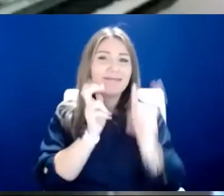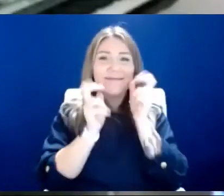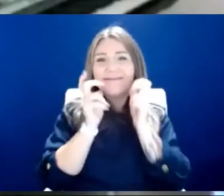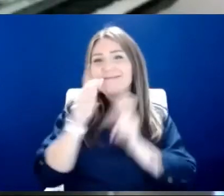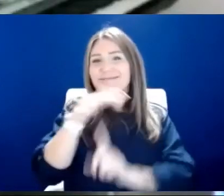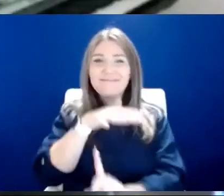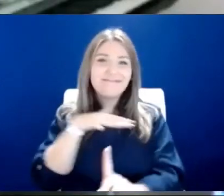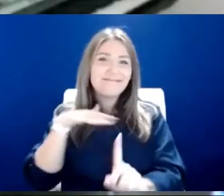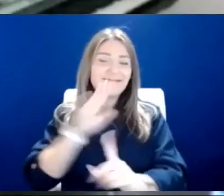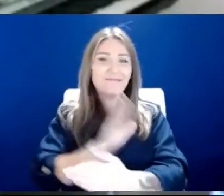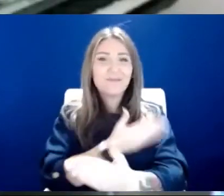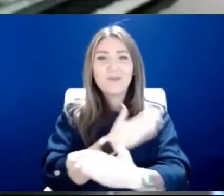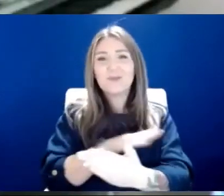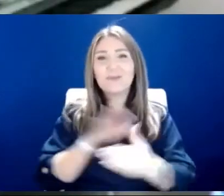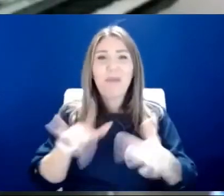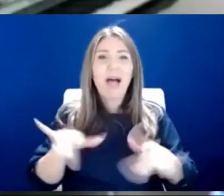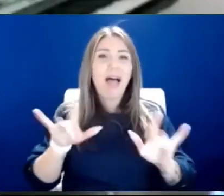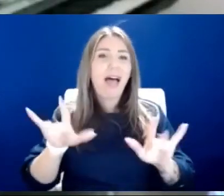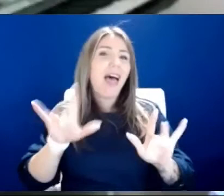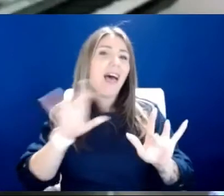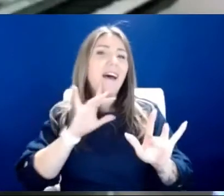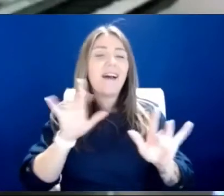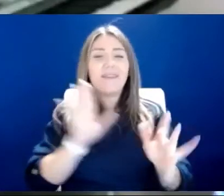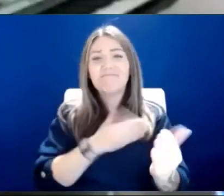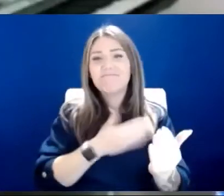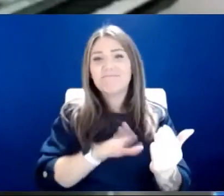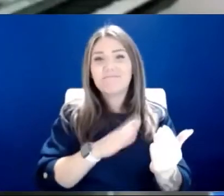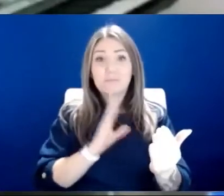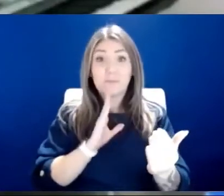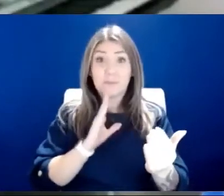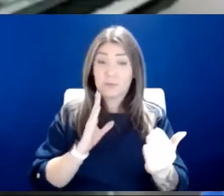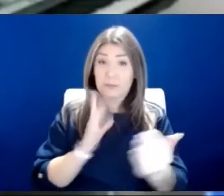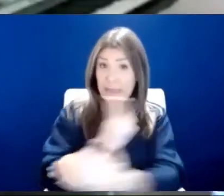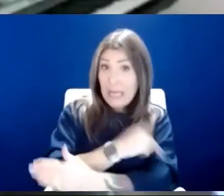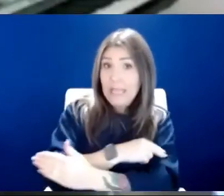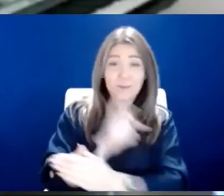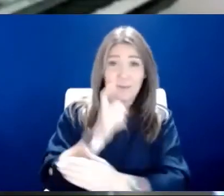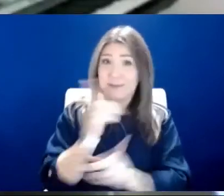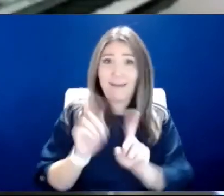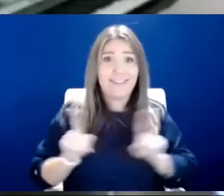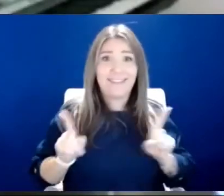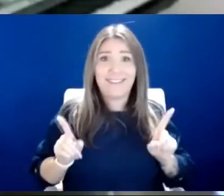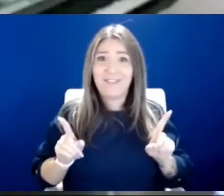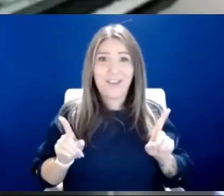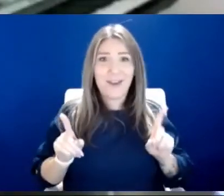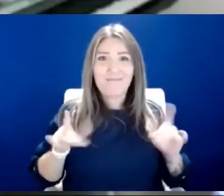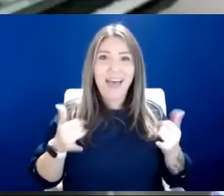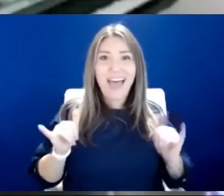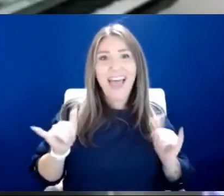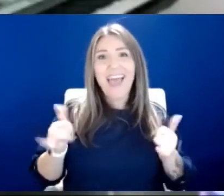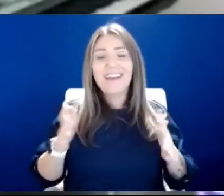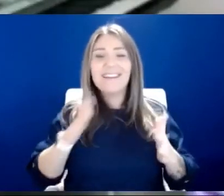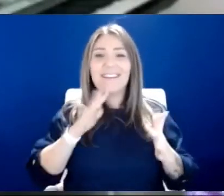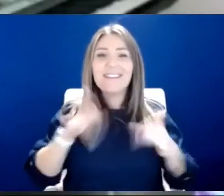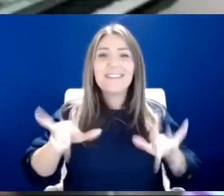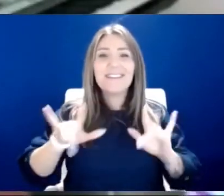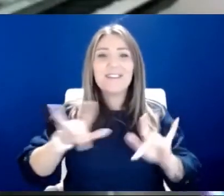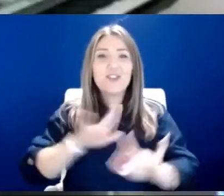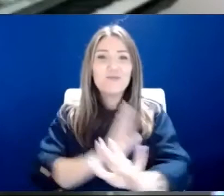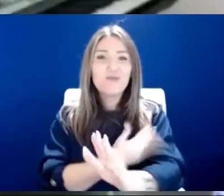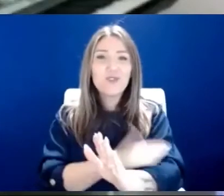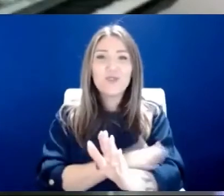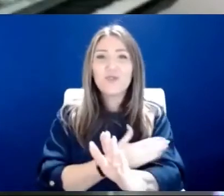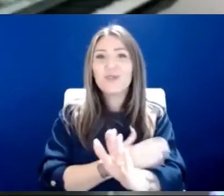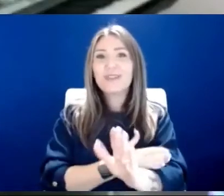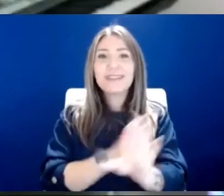we'd play it all the time. So being at the hospital was no different of playing music, and we just injected everybody